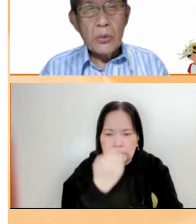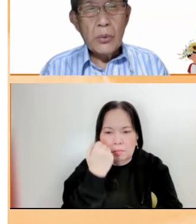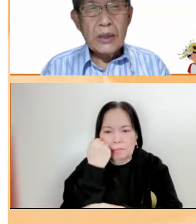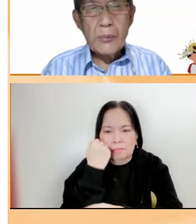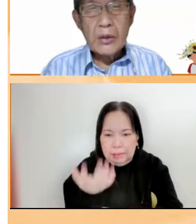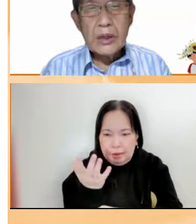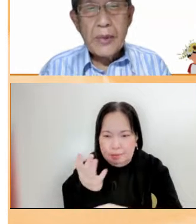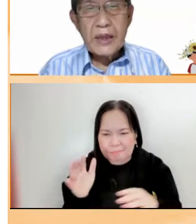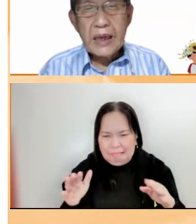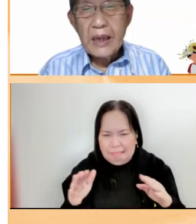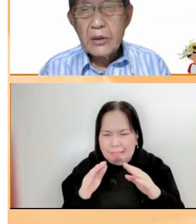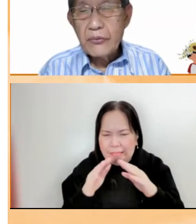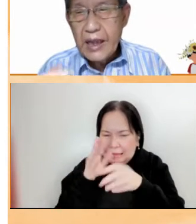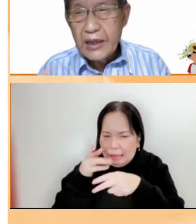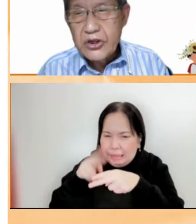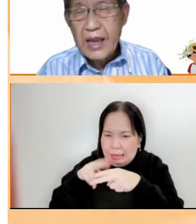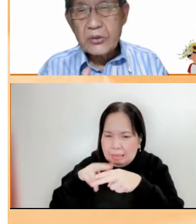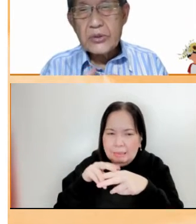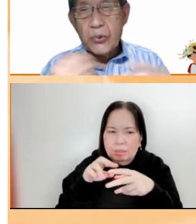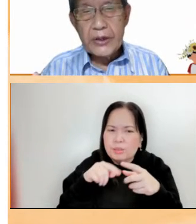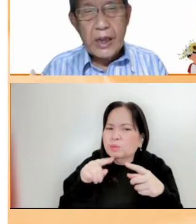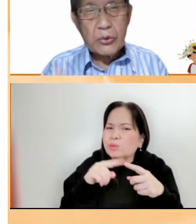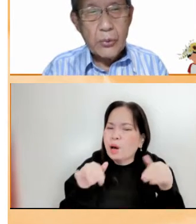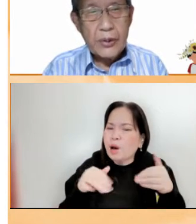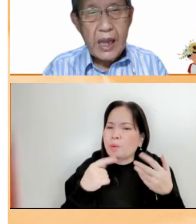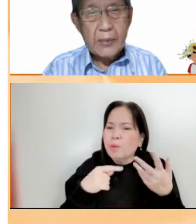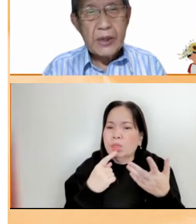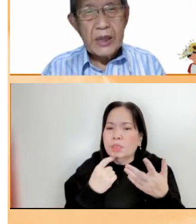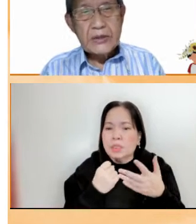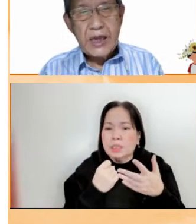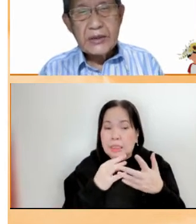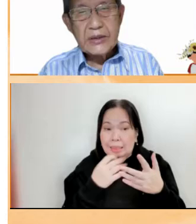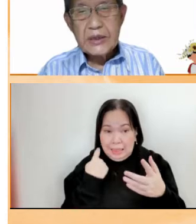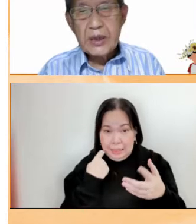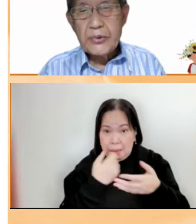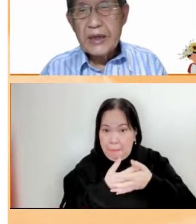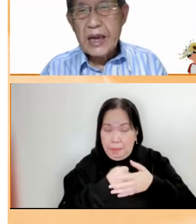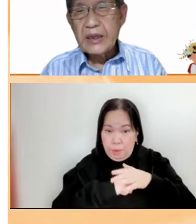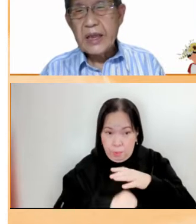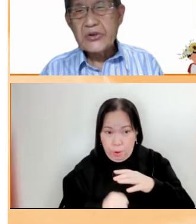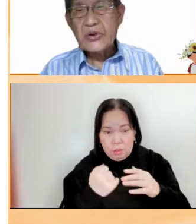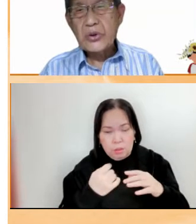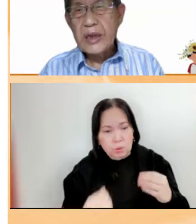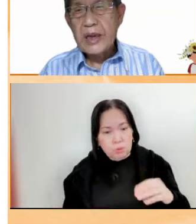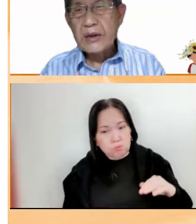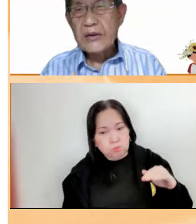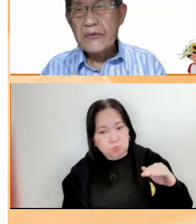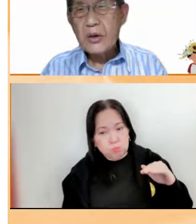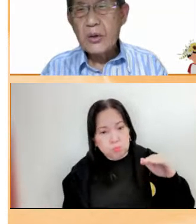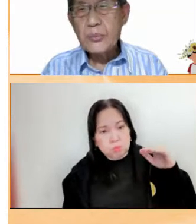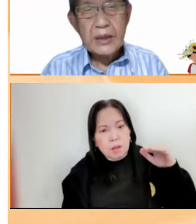Now, what about the mental health of the young child who is born now growing up? Changes in the brain architecture in